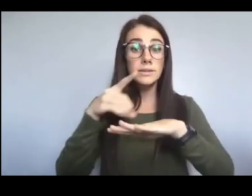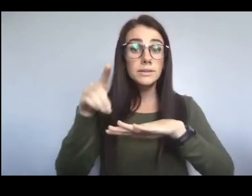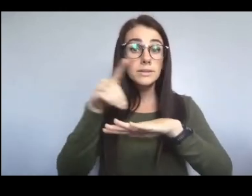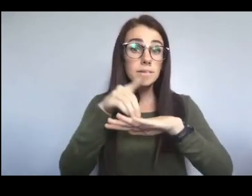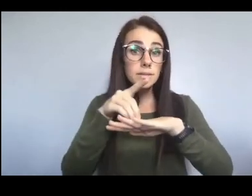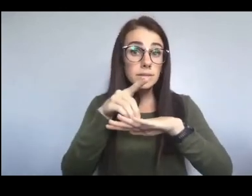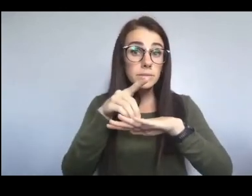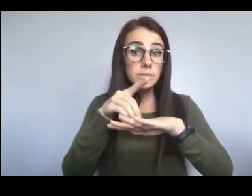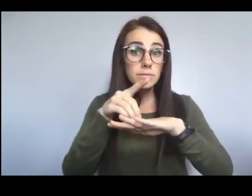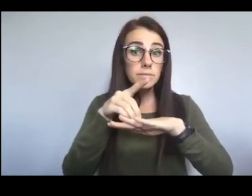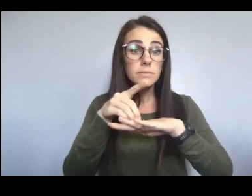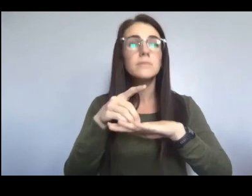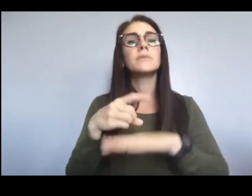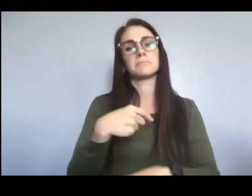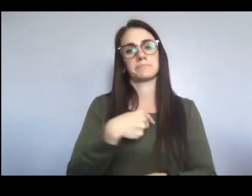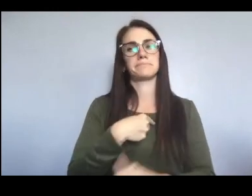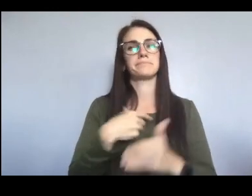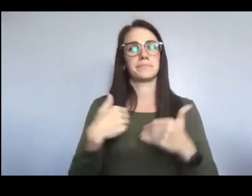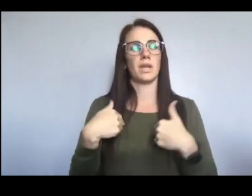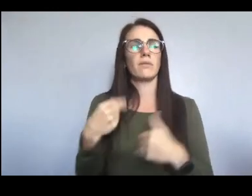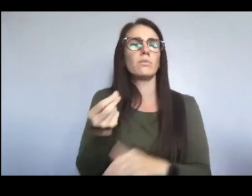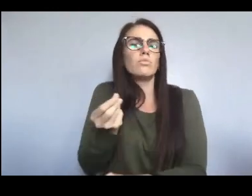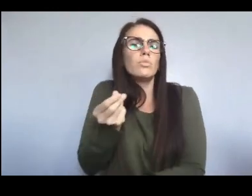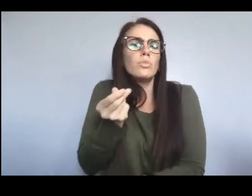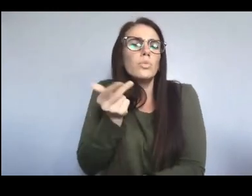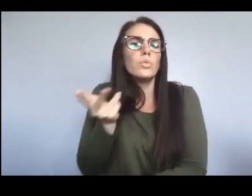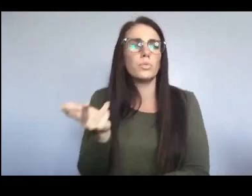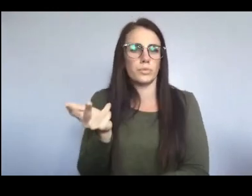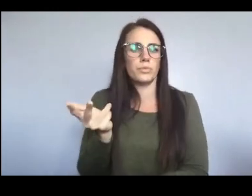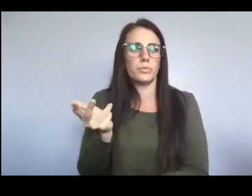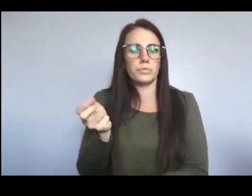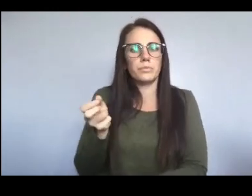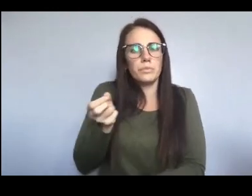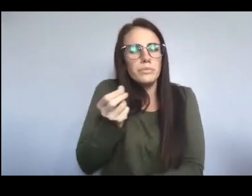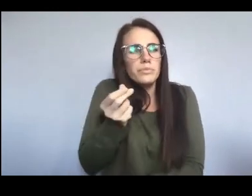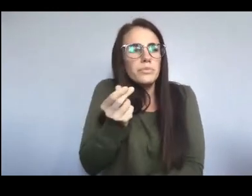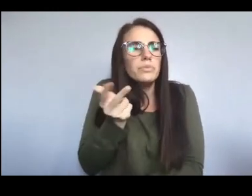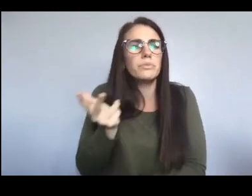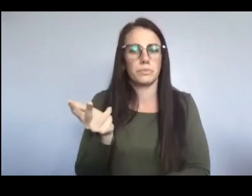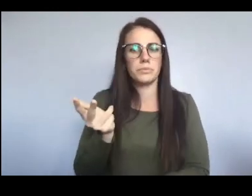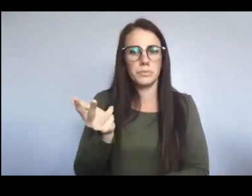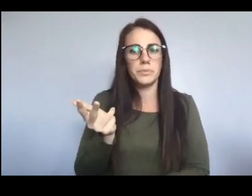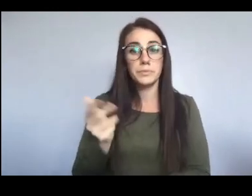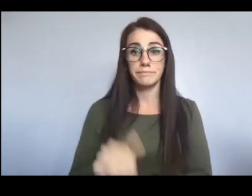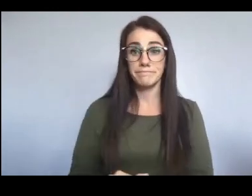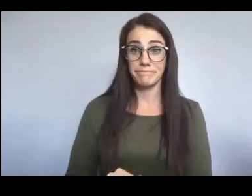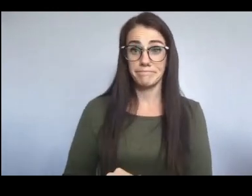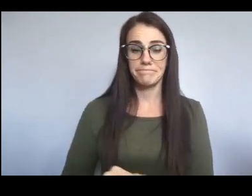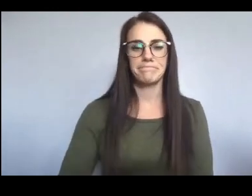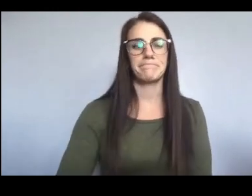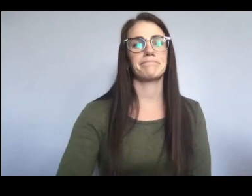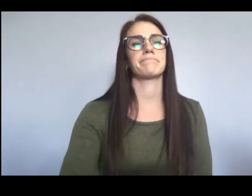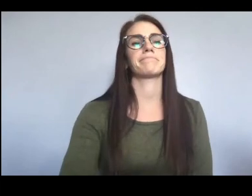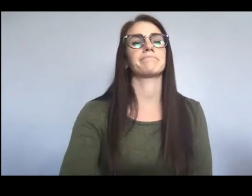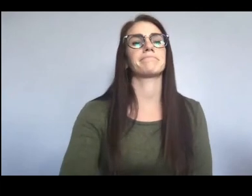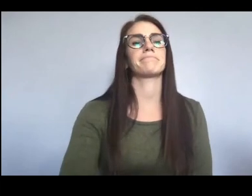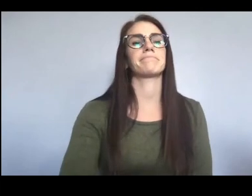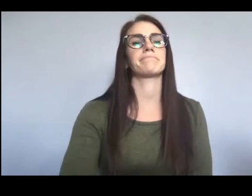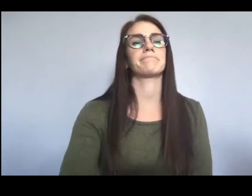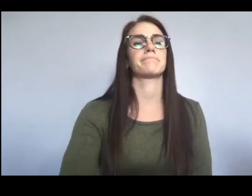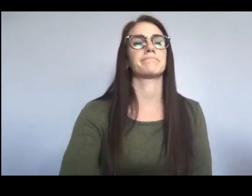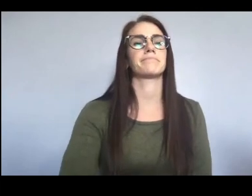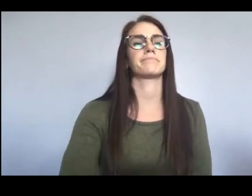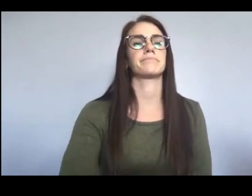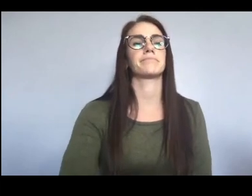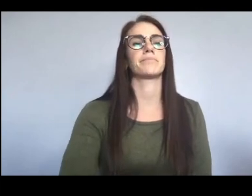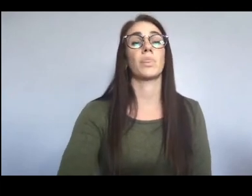Okay, another example would be diamond, me have few. Few. Okay, and again,